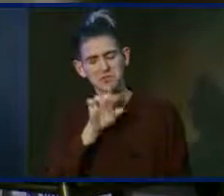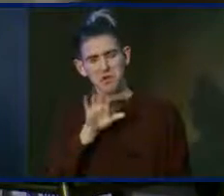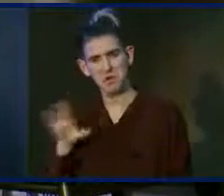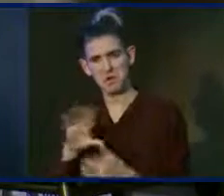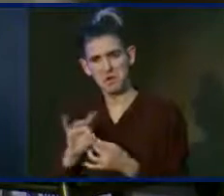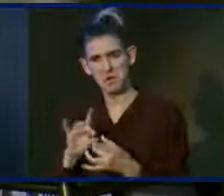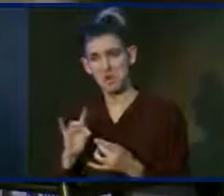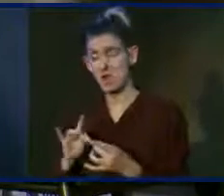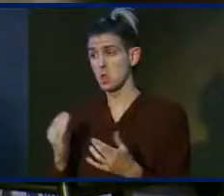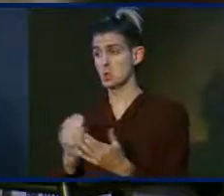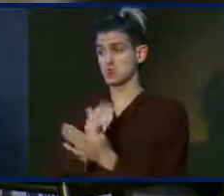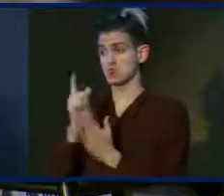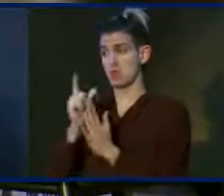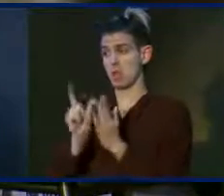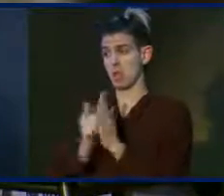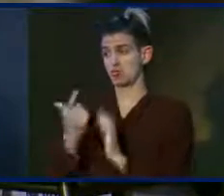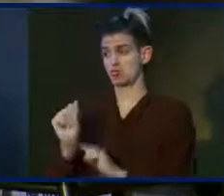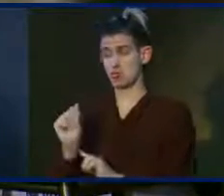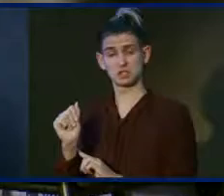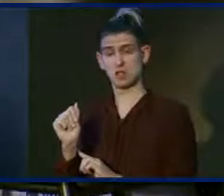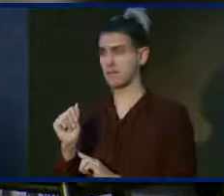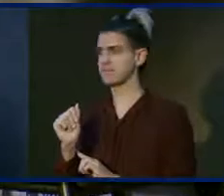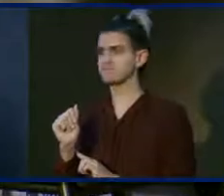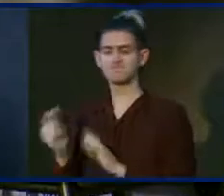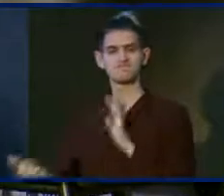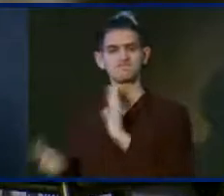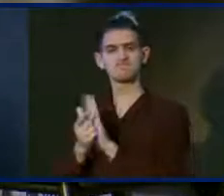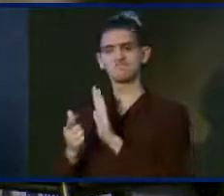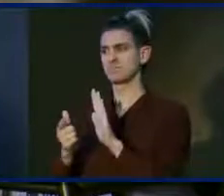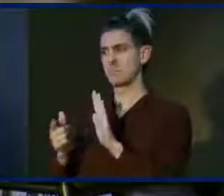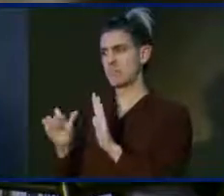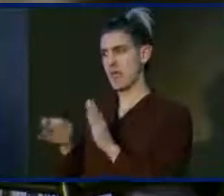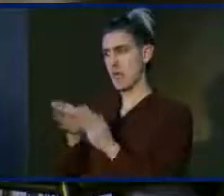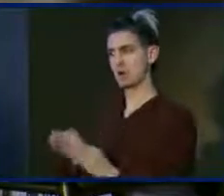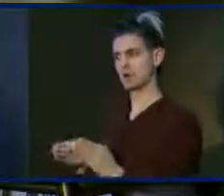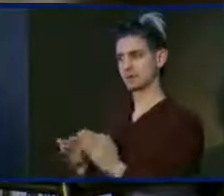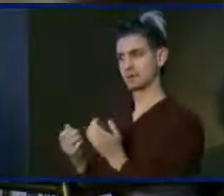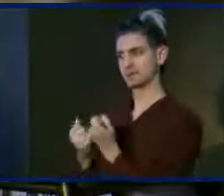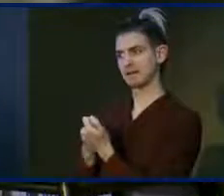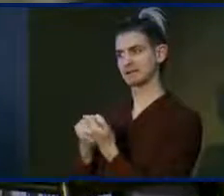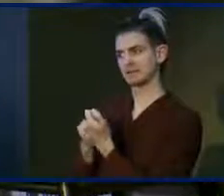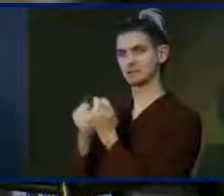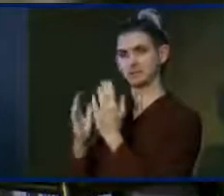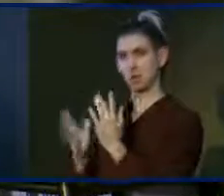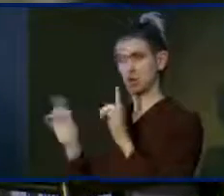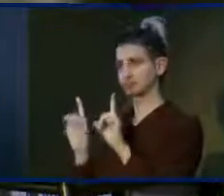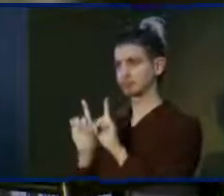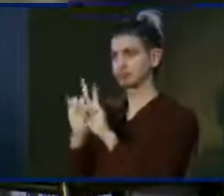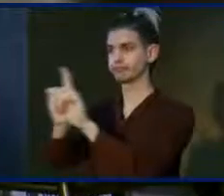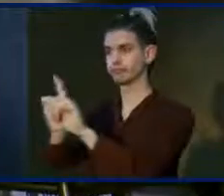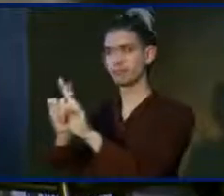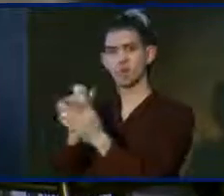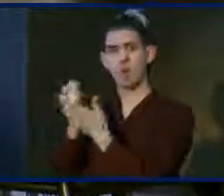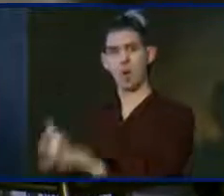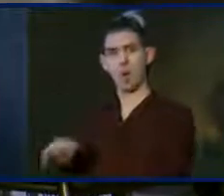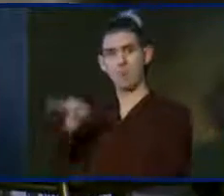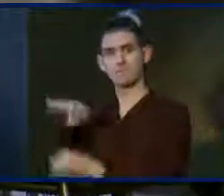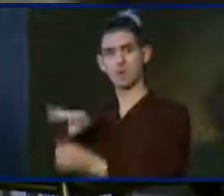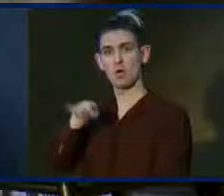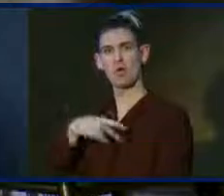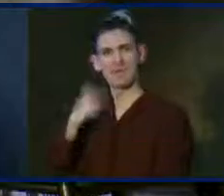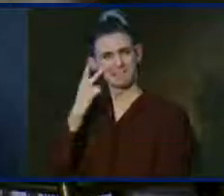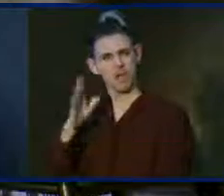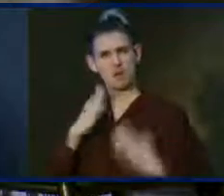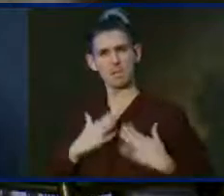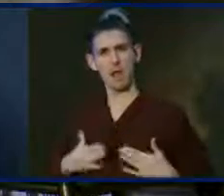law in Georgia would not allow her to have assistance as she voted. How did that strike you? I saw your body language shift.